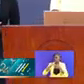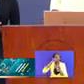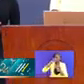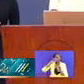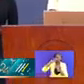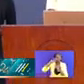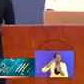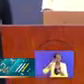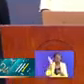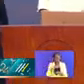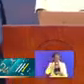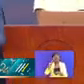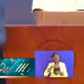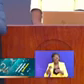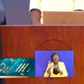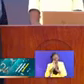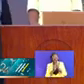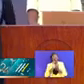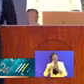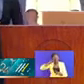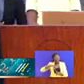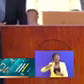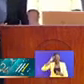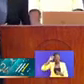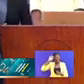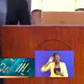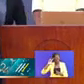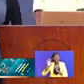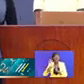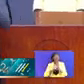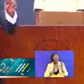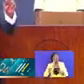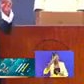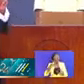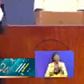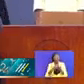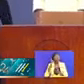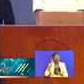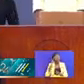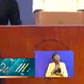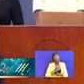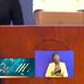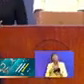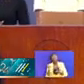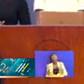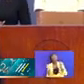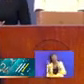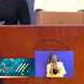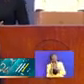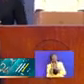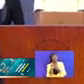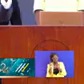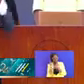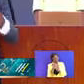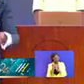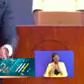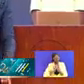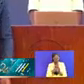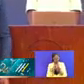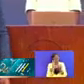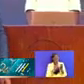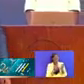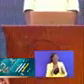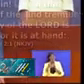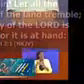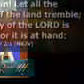the Book of Joel where Peter quoted chapter number two from verse one all the way to 11 we will read and you will see